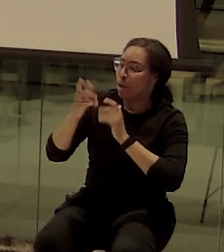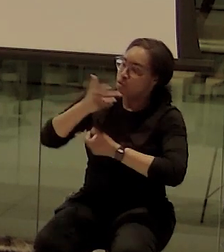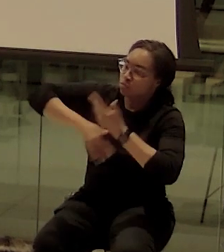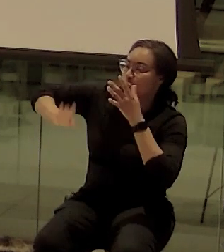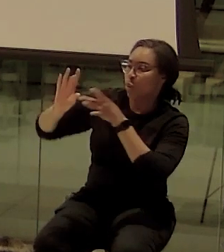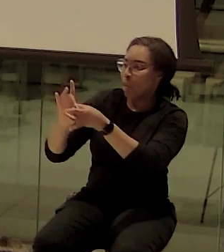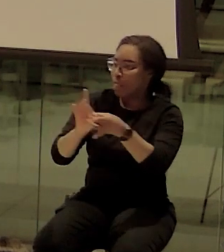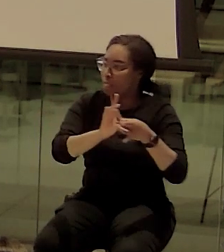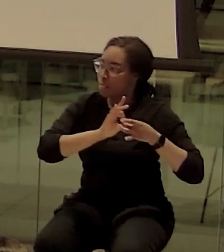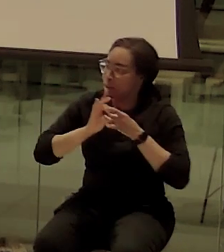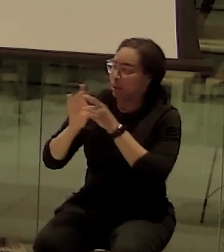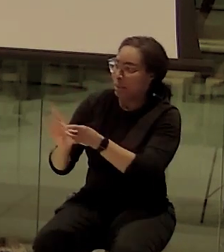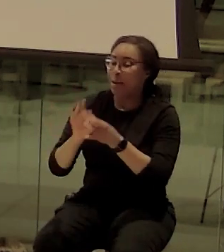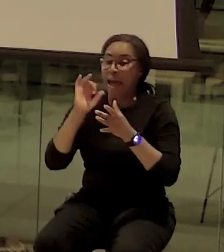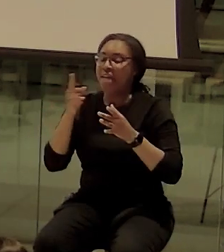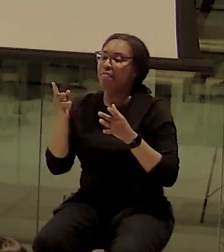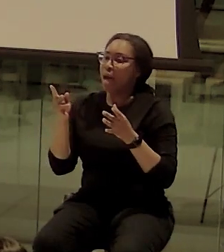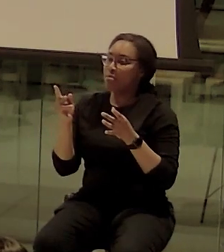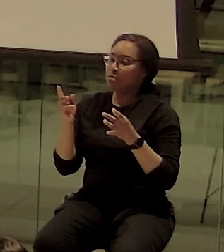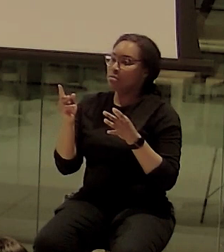is mediated by images.